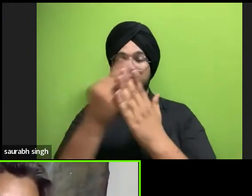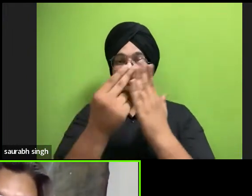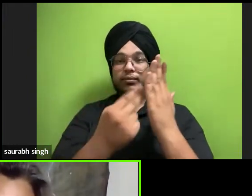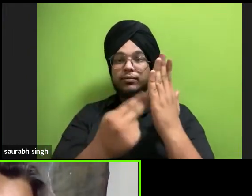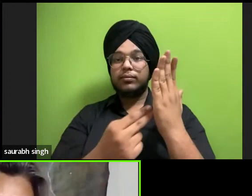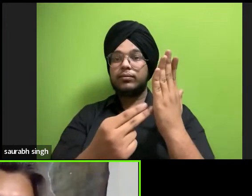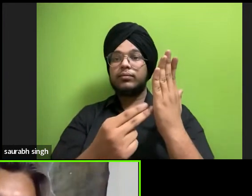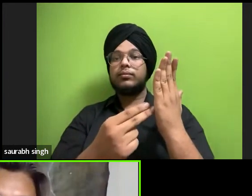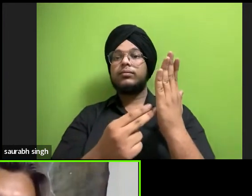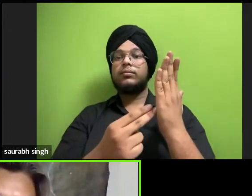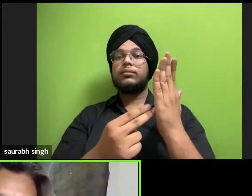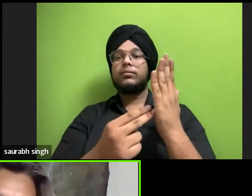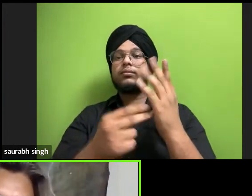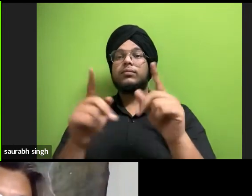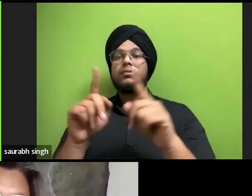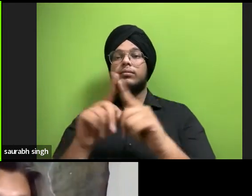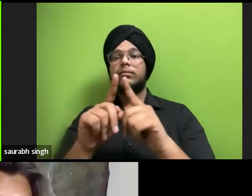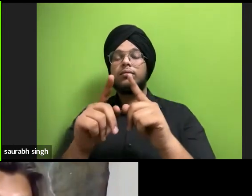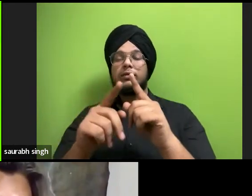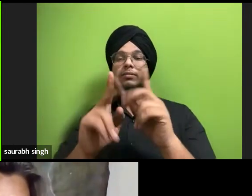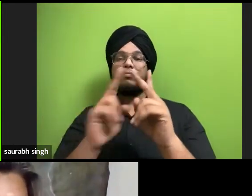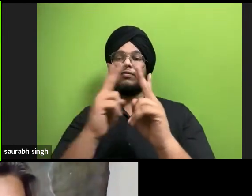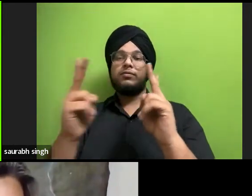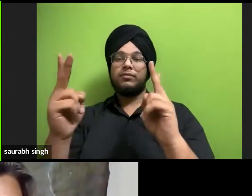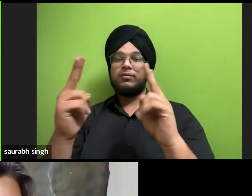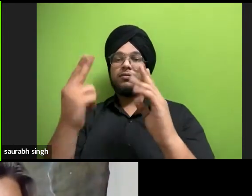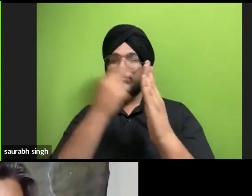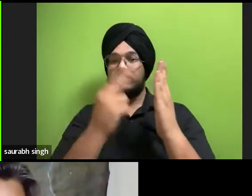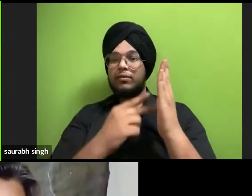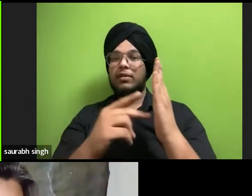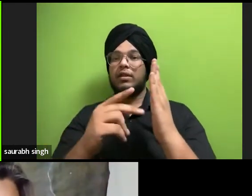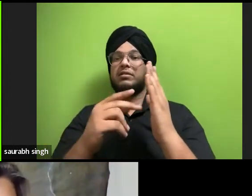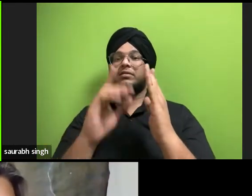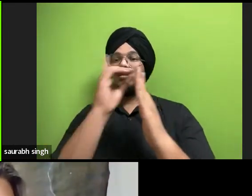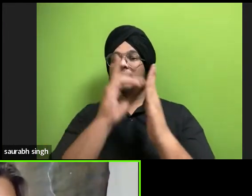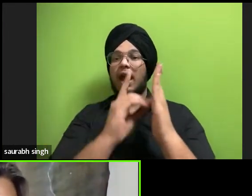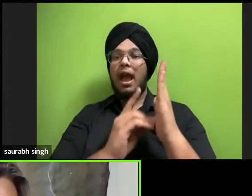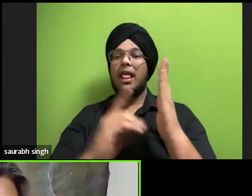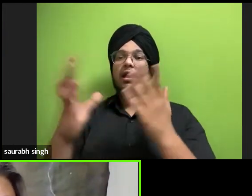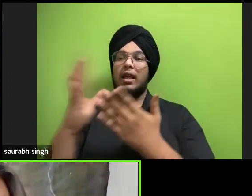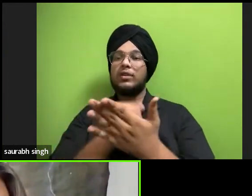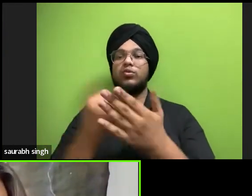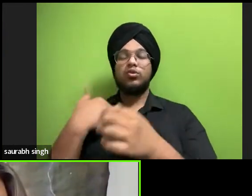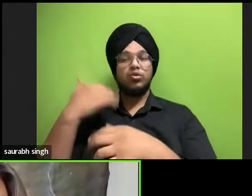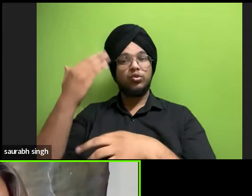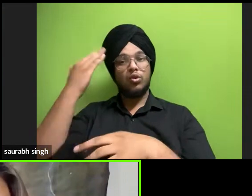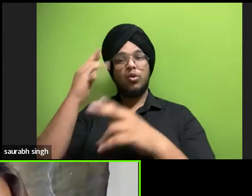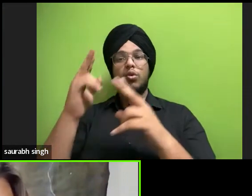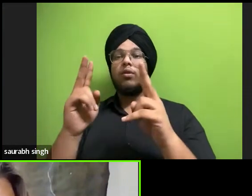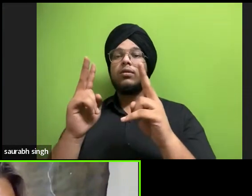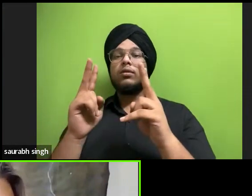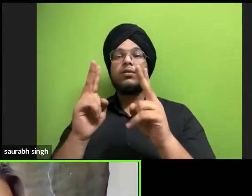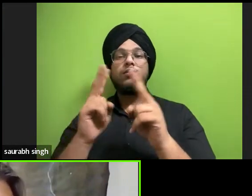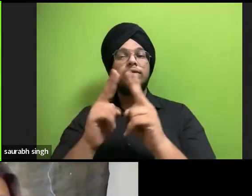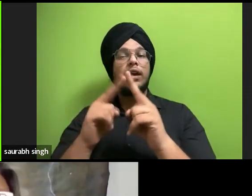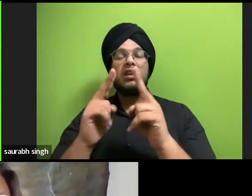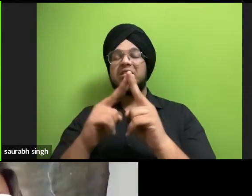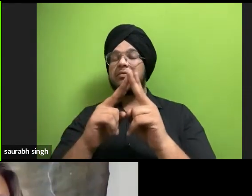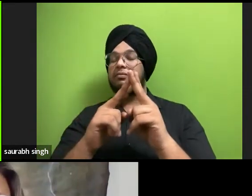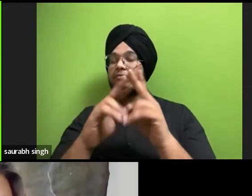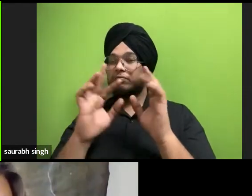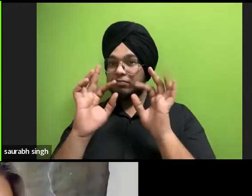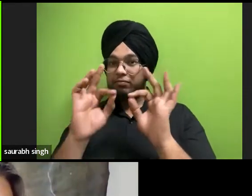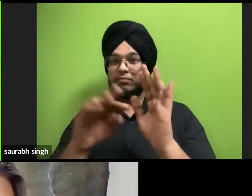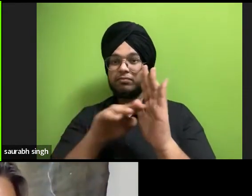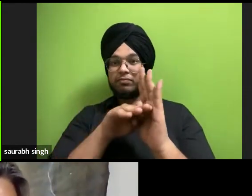the as archives and some of the design collections. So we now have a very substantial